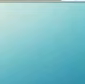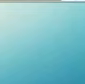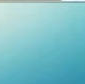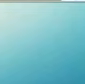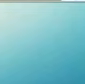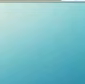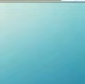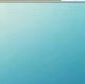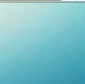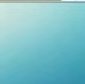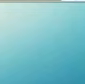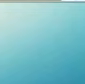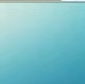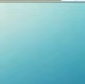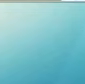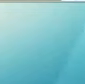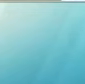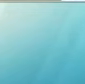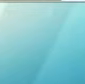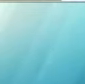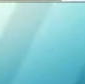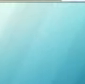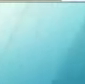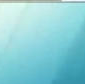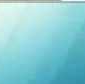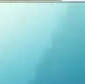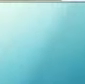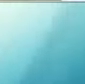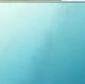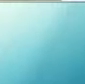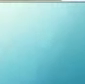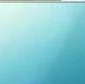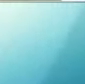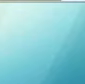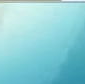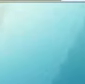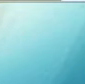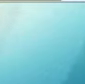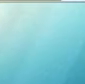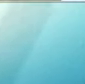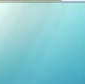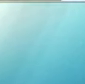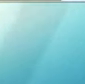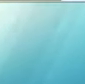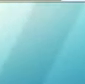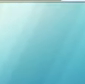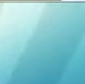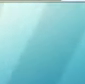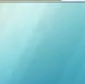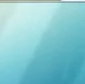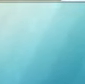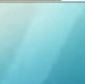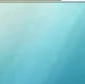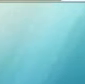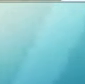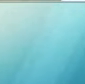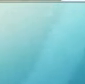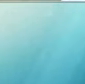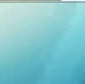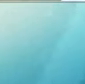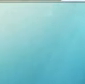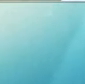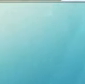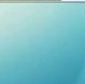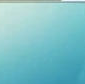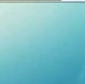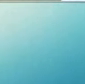about Australia, because today we will have a repatriation flight from Australia. Our embassy in Canberra and Consulate General in